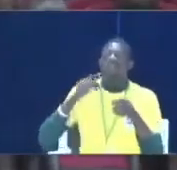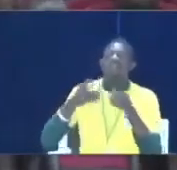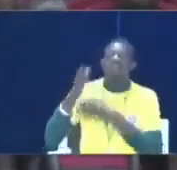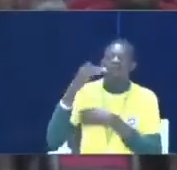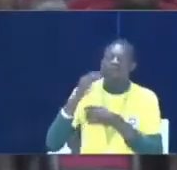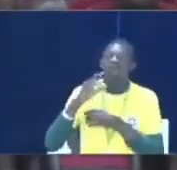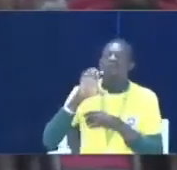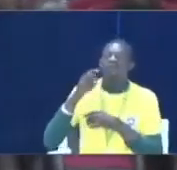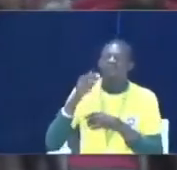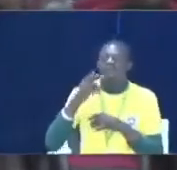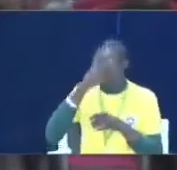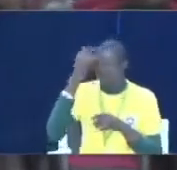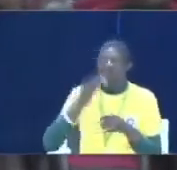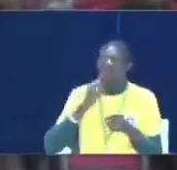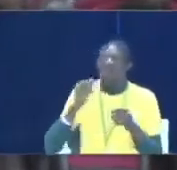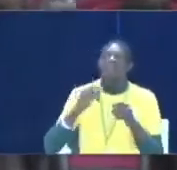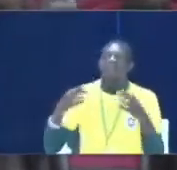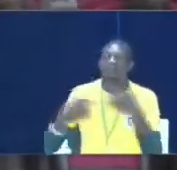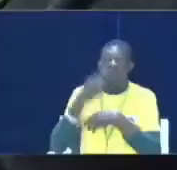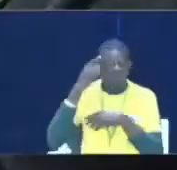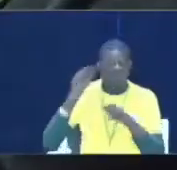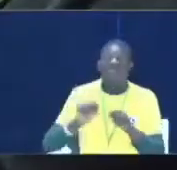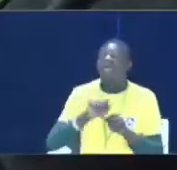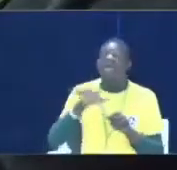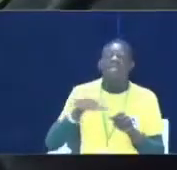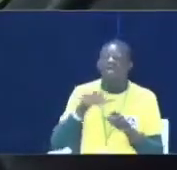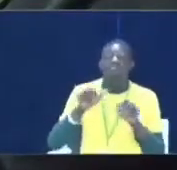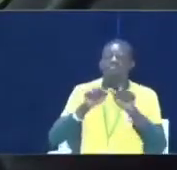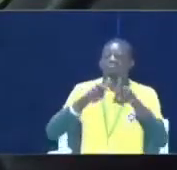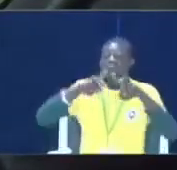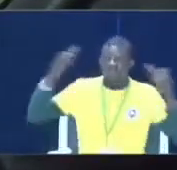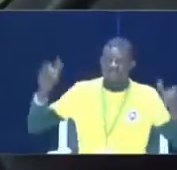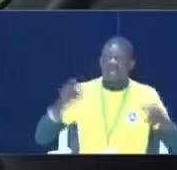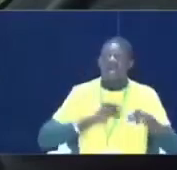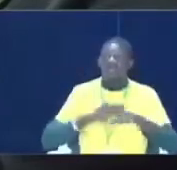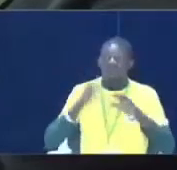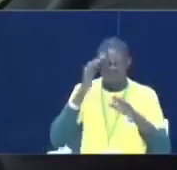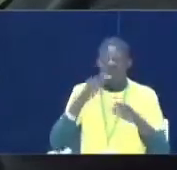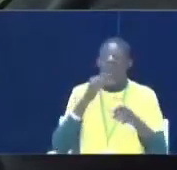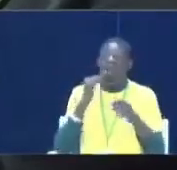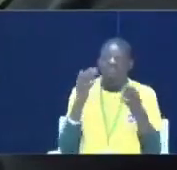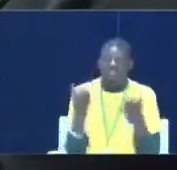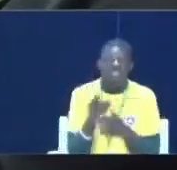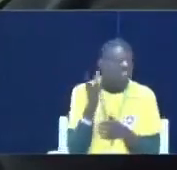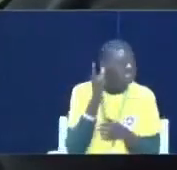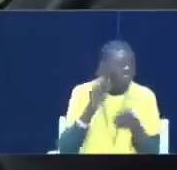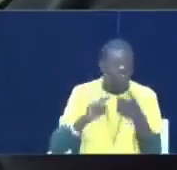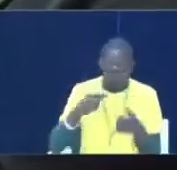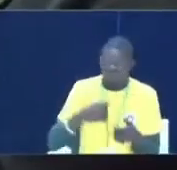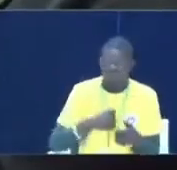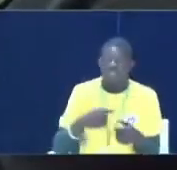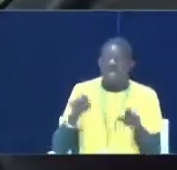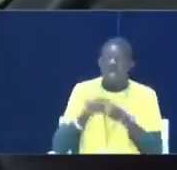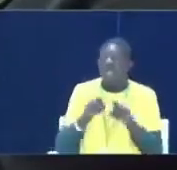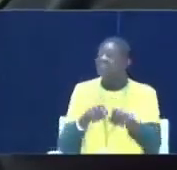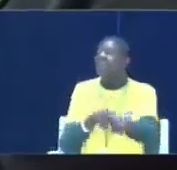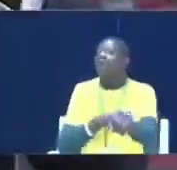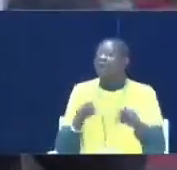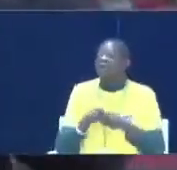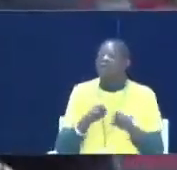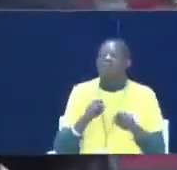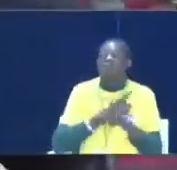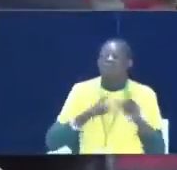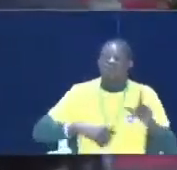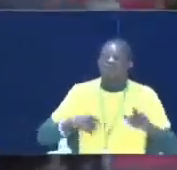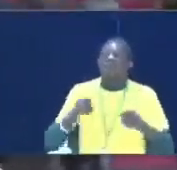of John, because there is a room for enlargement. I don't know who is here listening to me. As long as the Lord